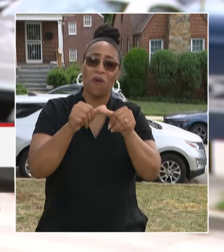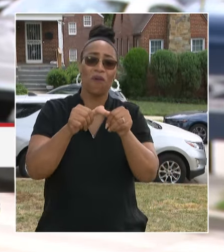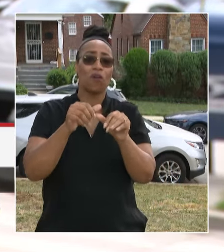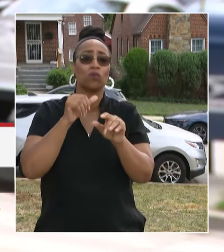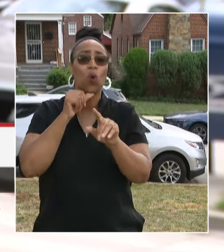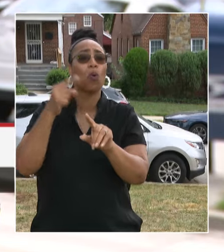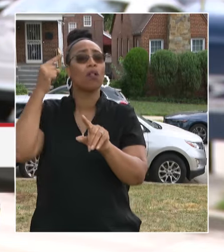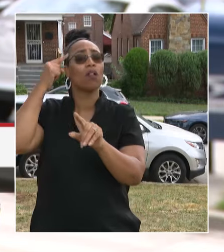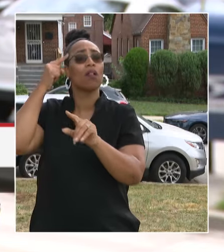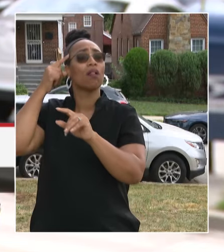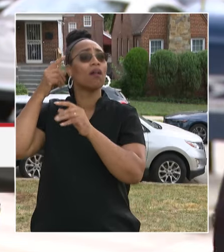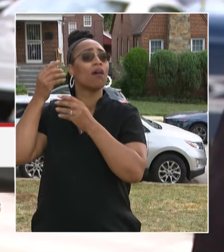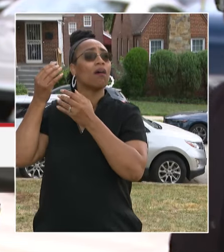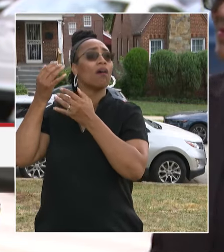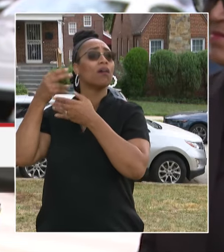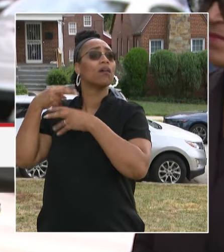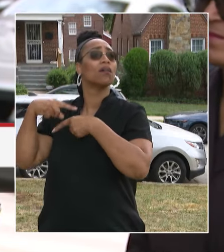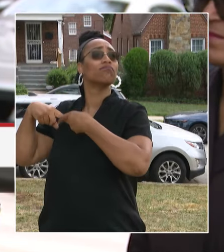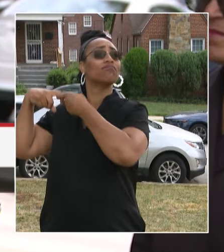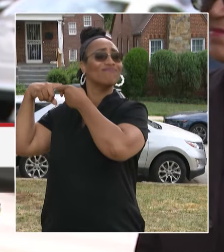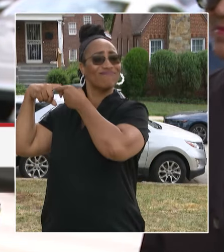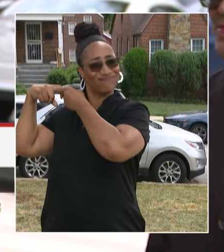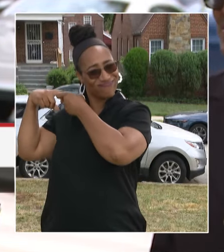We will become the 51 state.